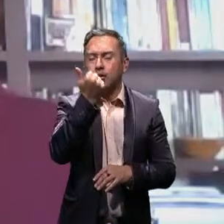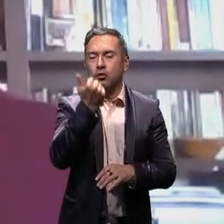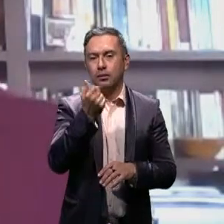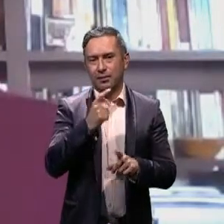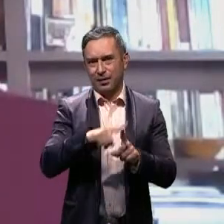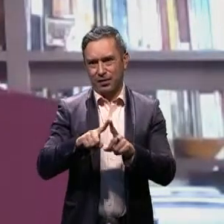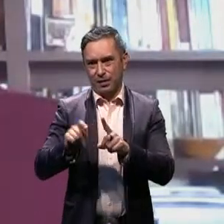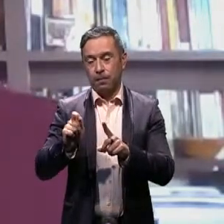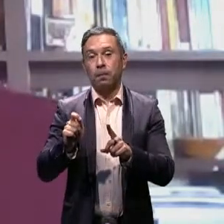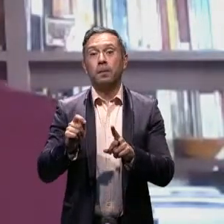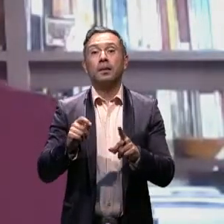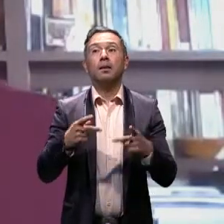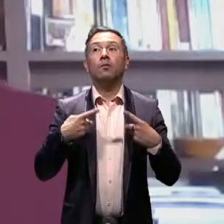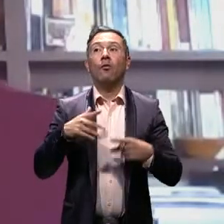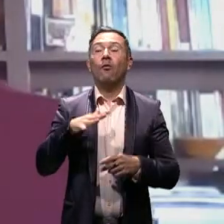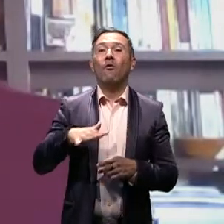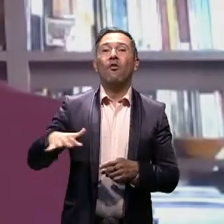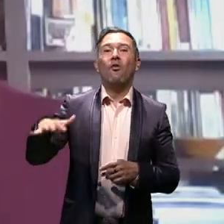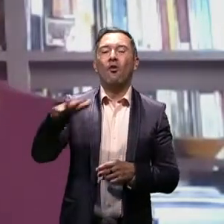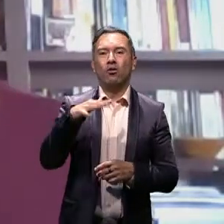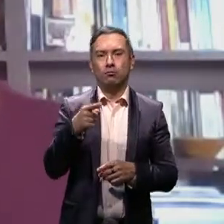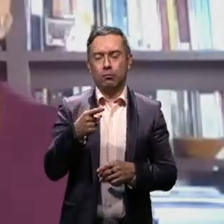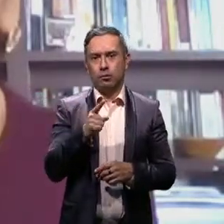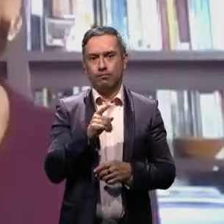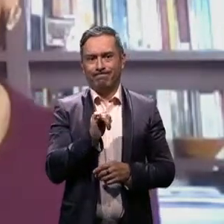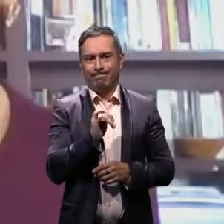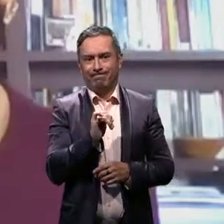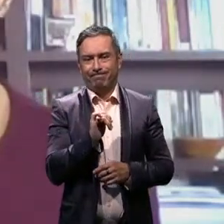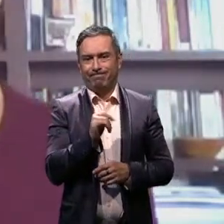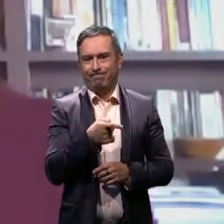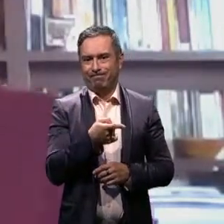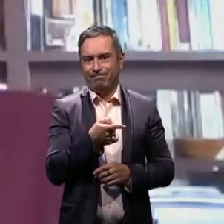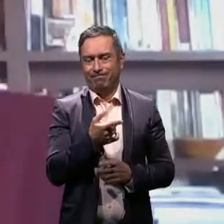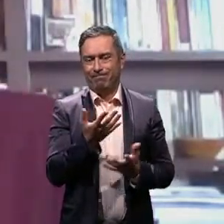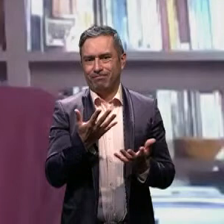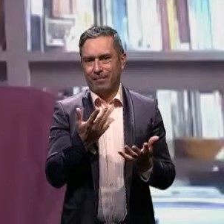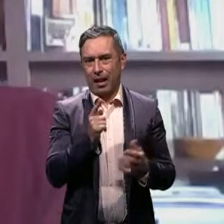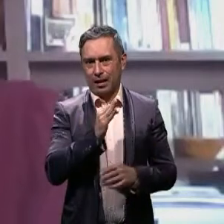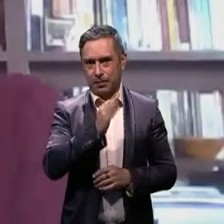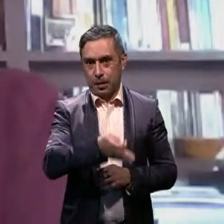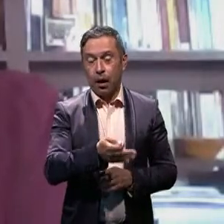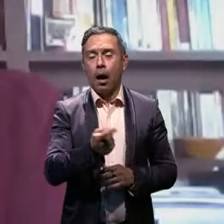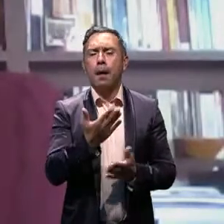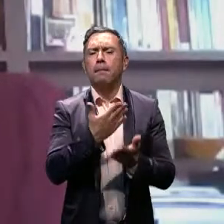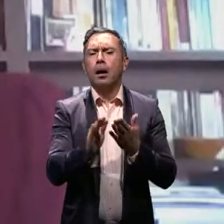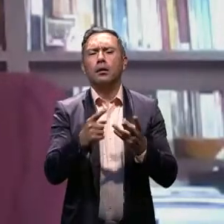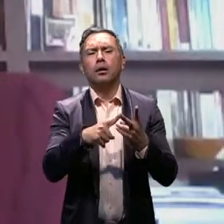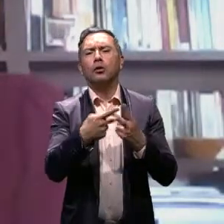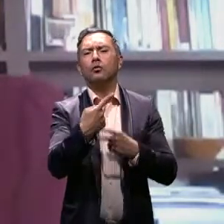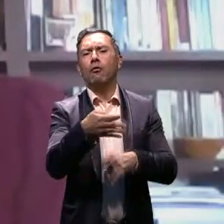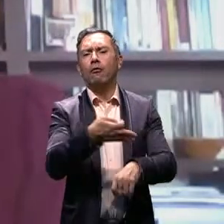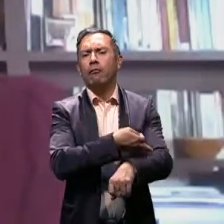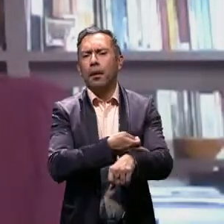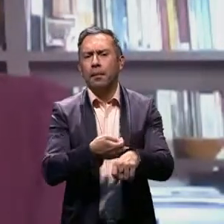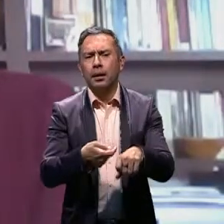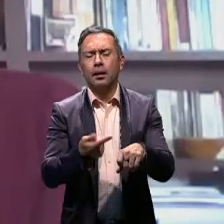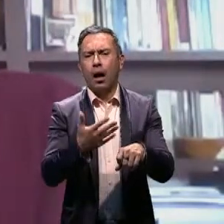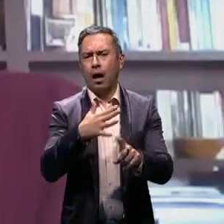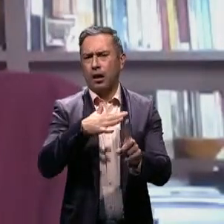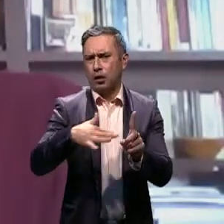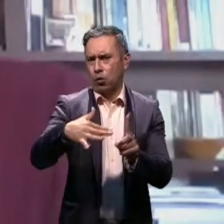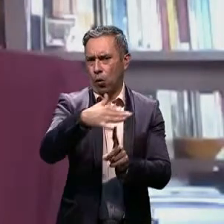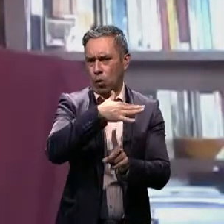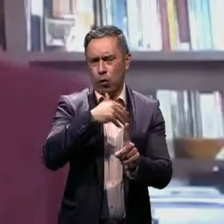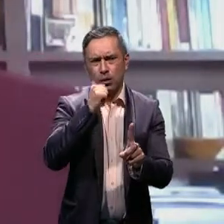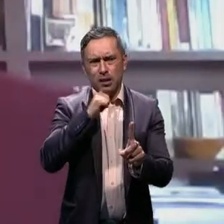because socially speaking, she will have to pay a cost. But also in her family life,